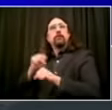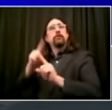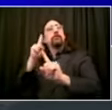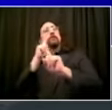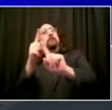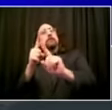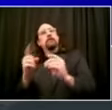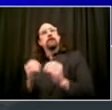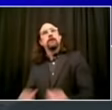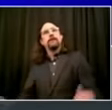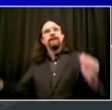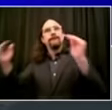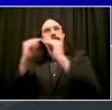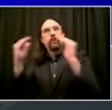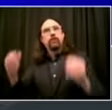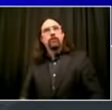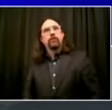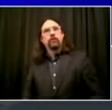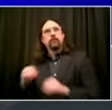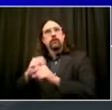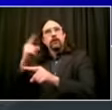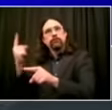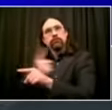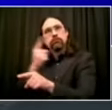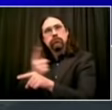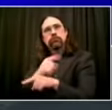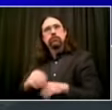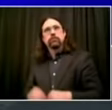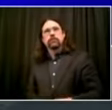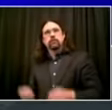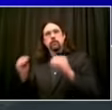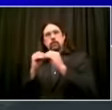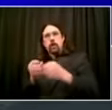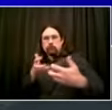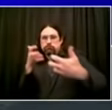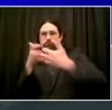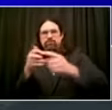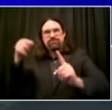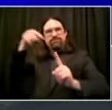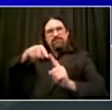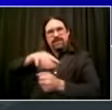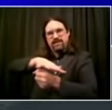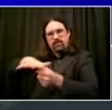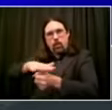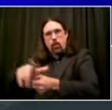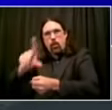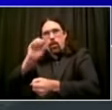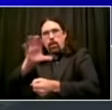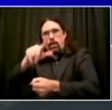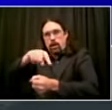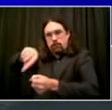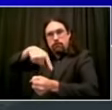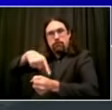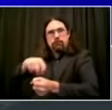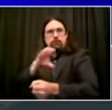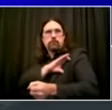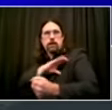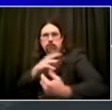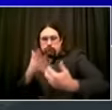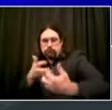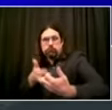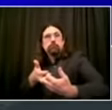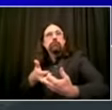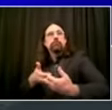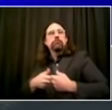neighborhood policing, but it's another step that we need to take. With that, I want to say to the First Lady, to the two